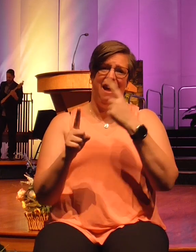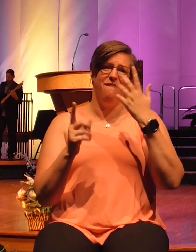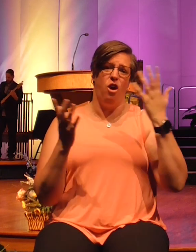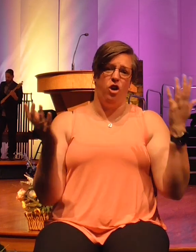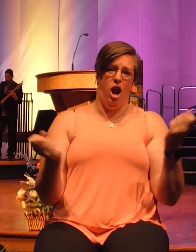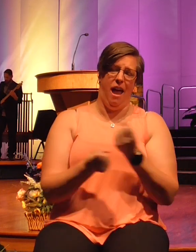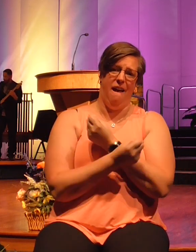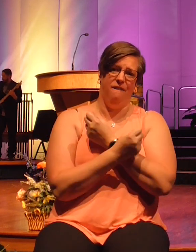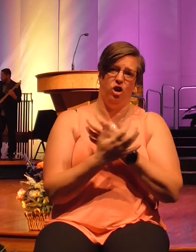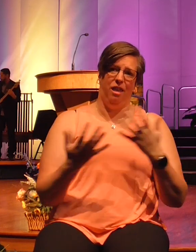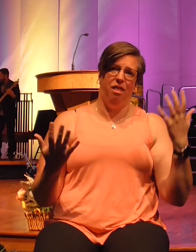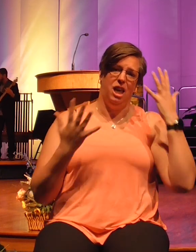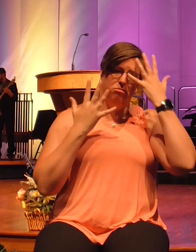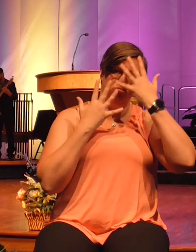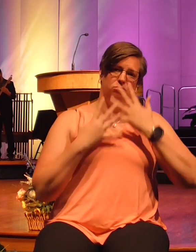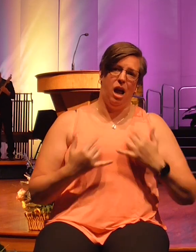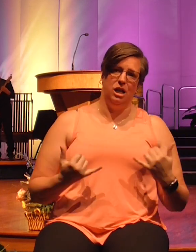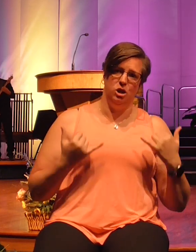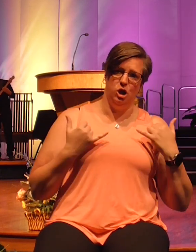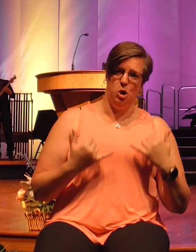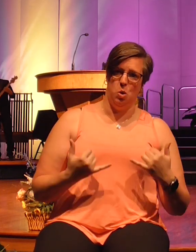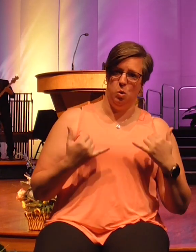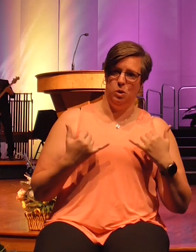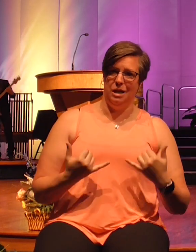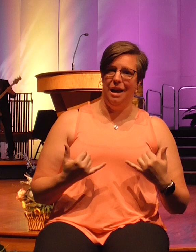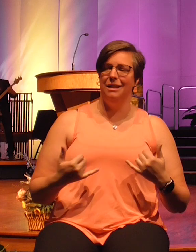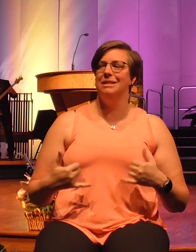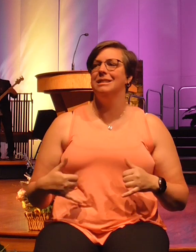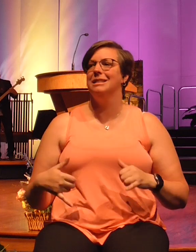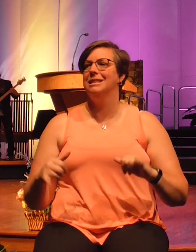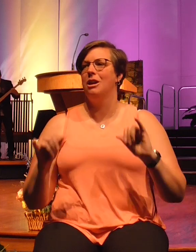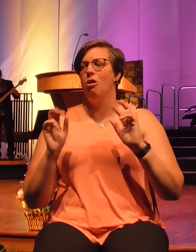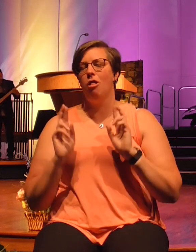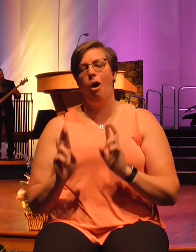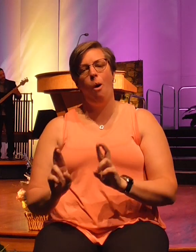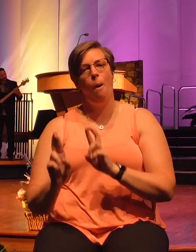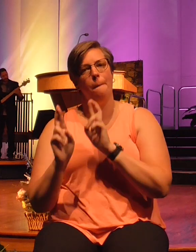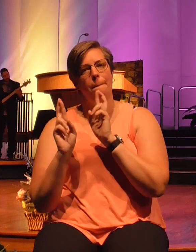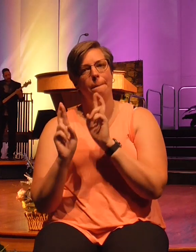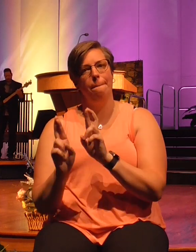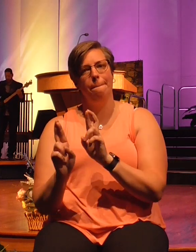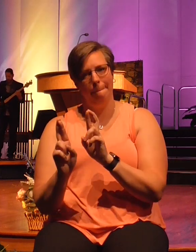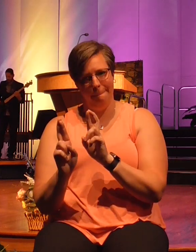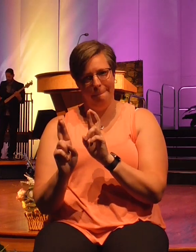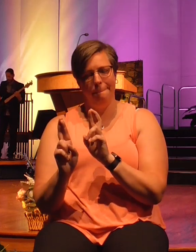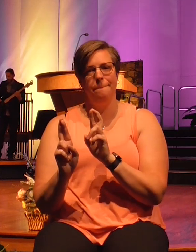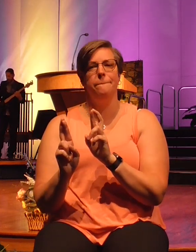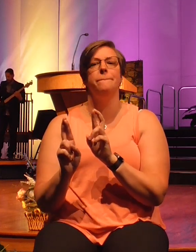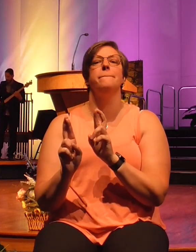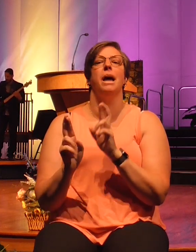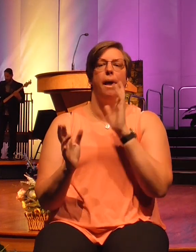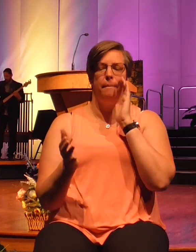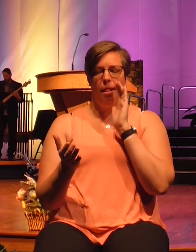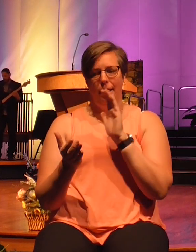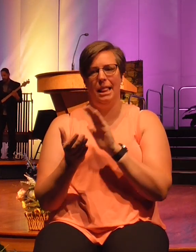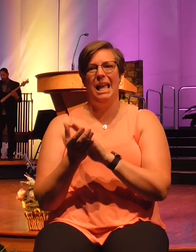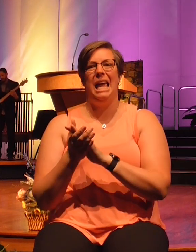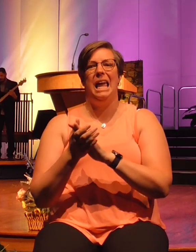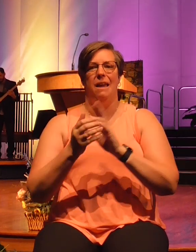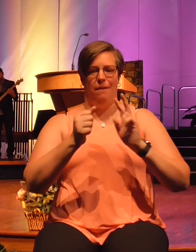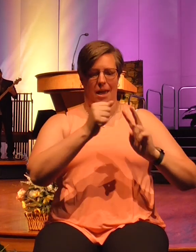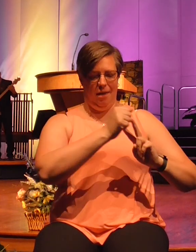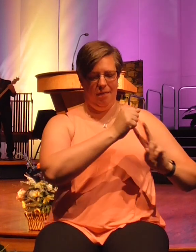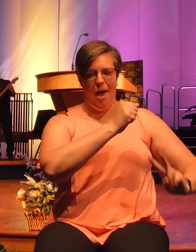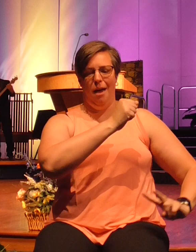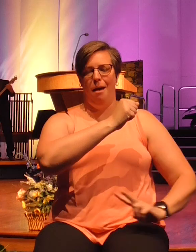all of the sorrow. There's still hope in this hook, belief in the